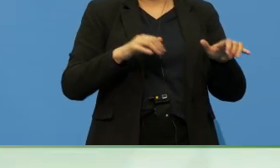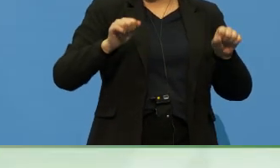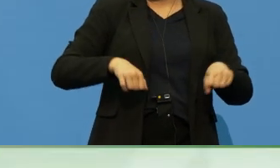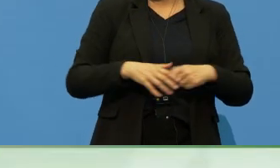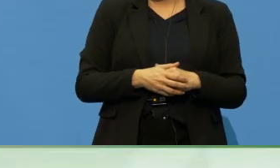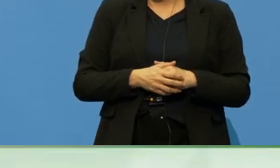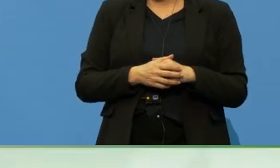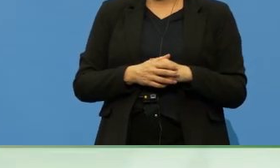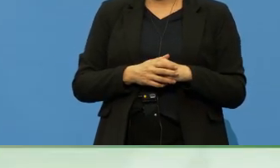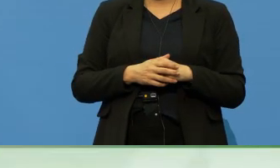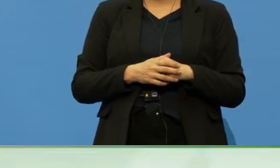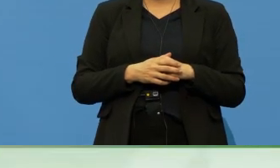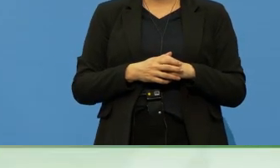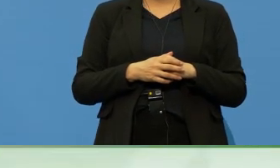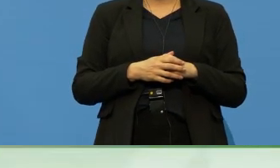Thank you.